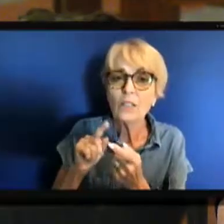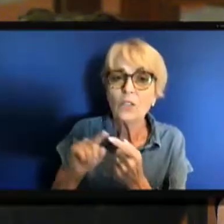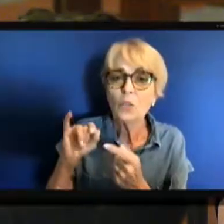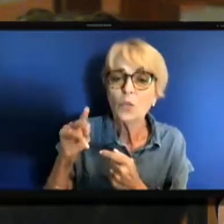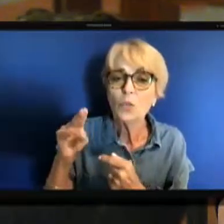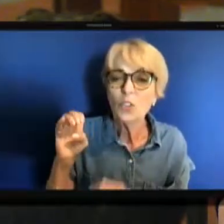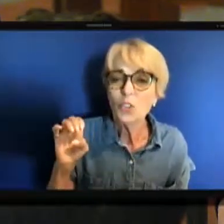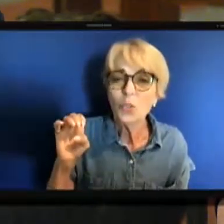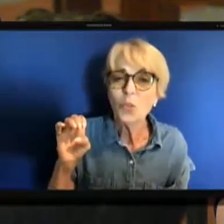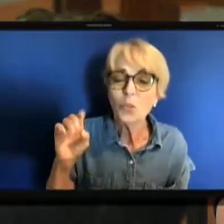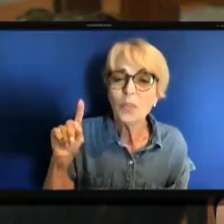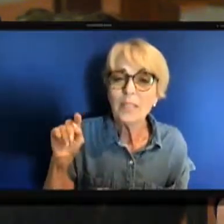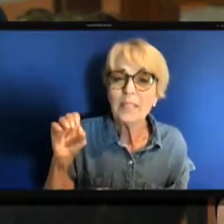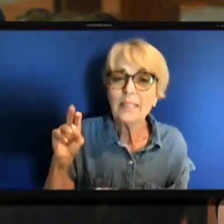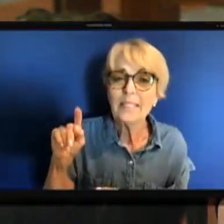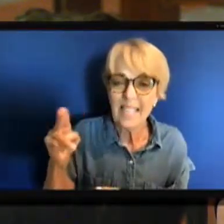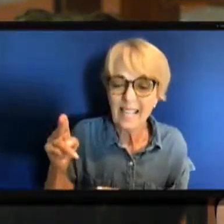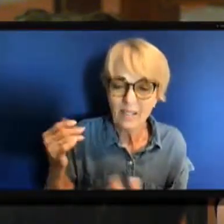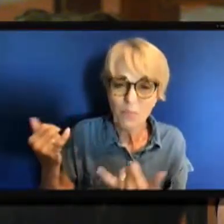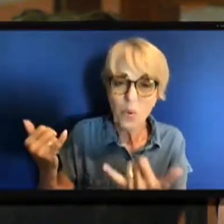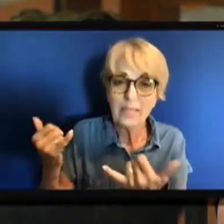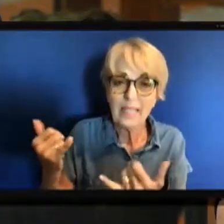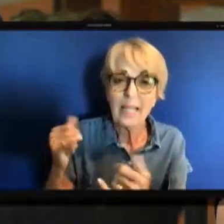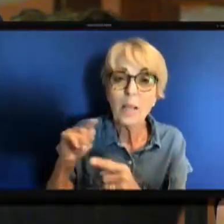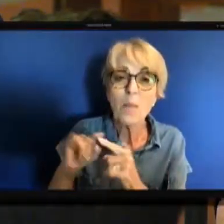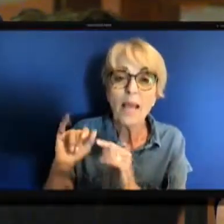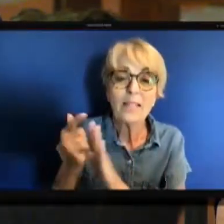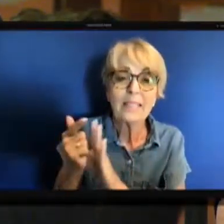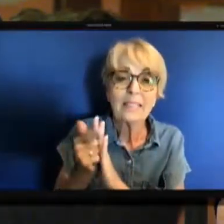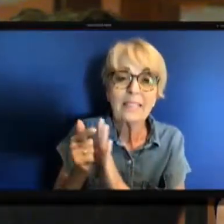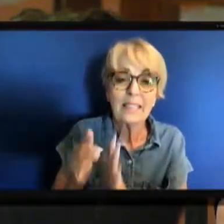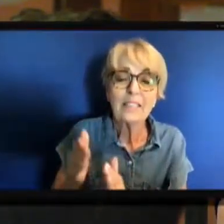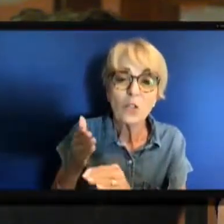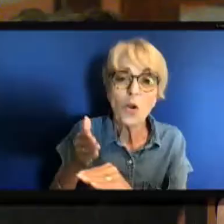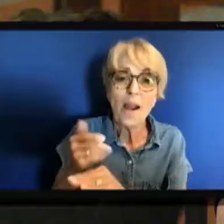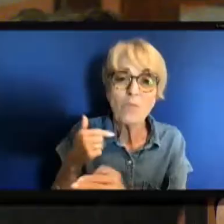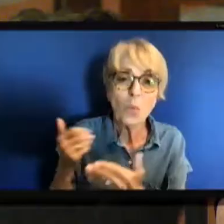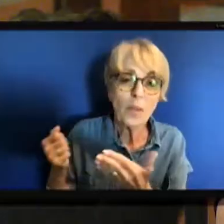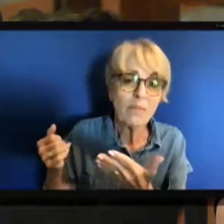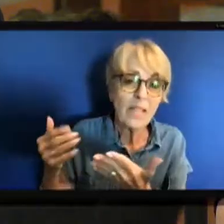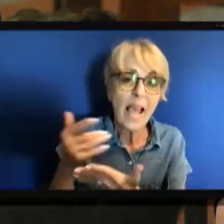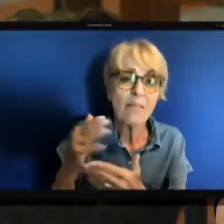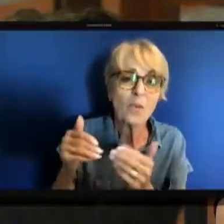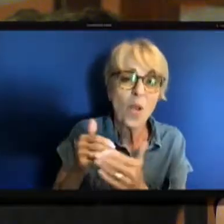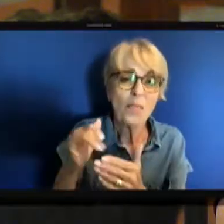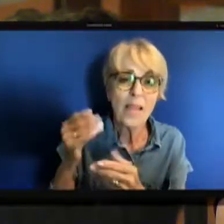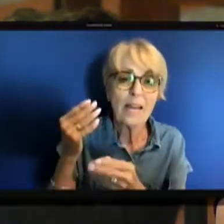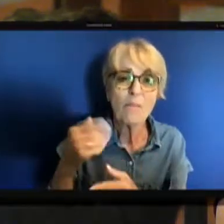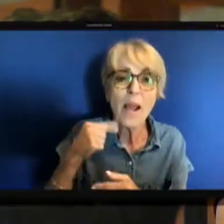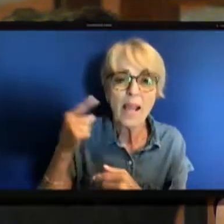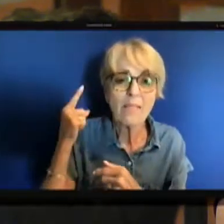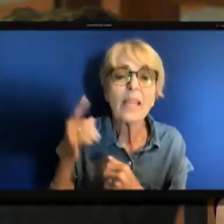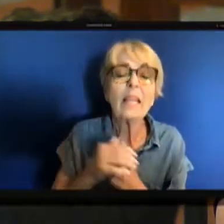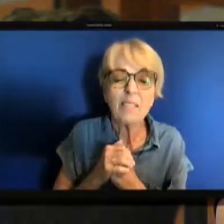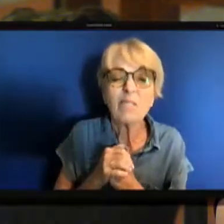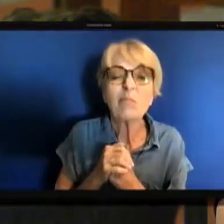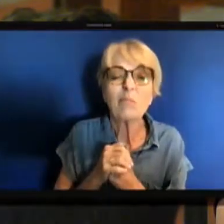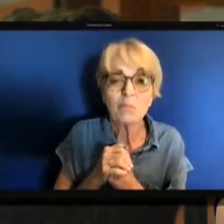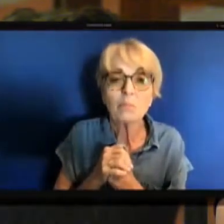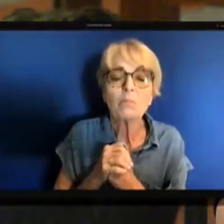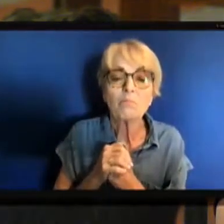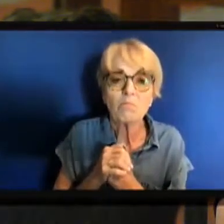the solicitor after we've gathered all of the information about that particular instance. So I think fairly soon.